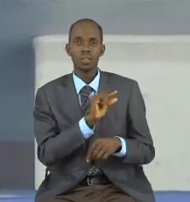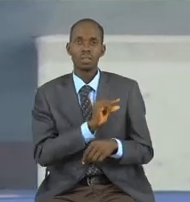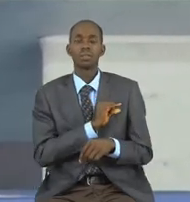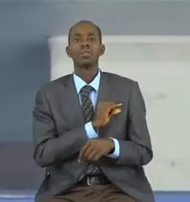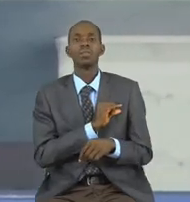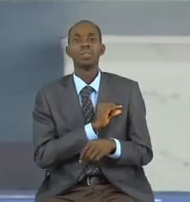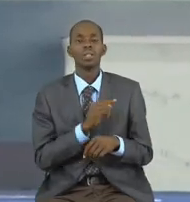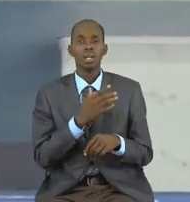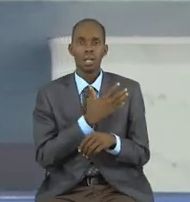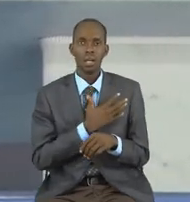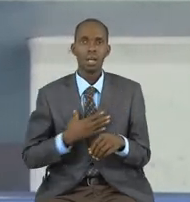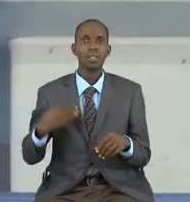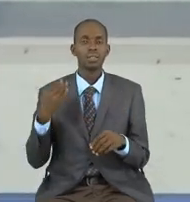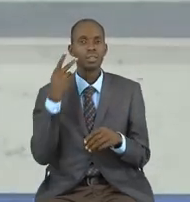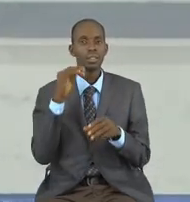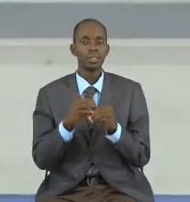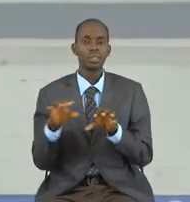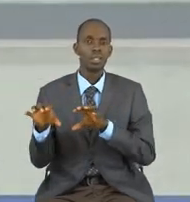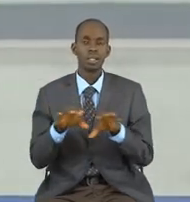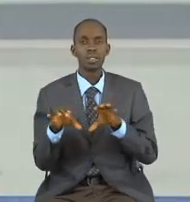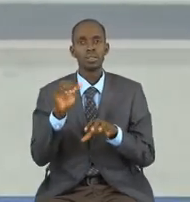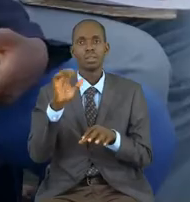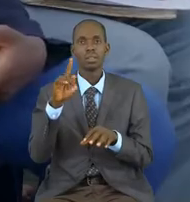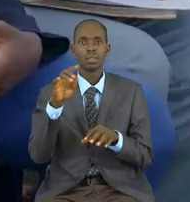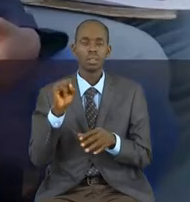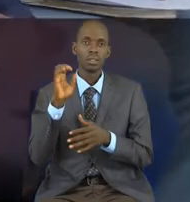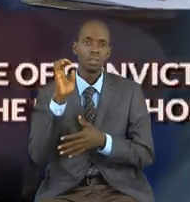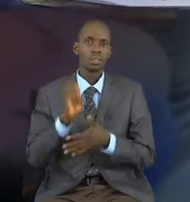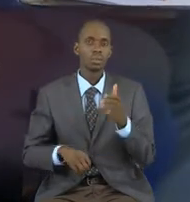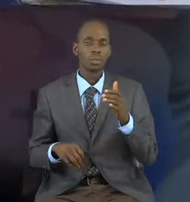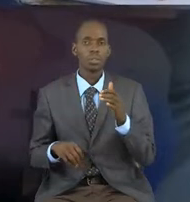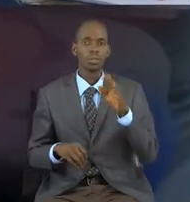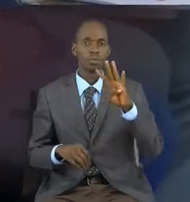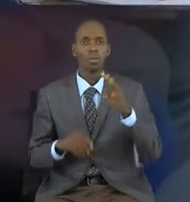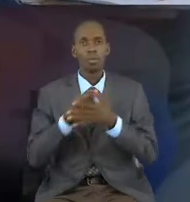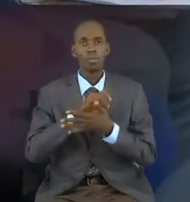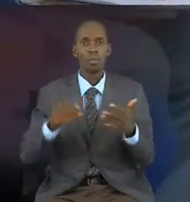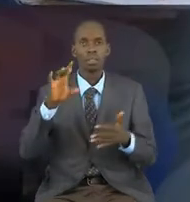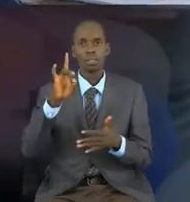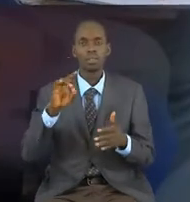Holy Ghost. Acts chapter 4, we're reading from verse 8. Acts